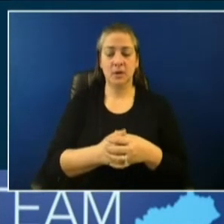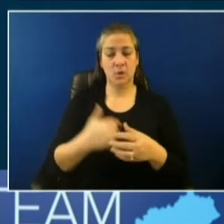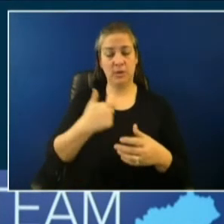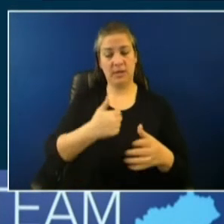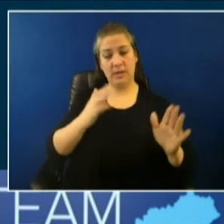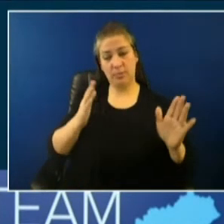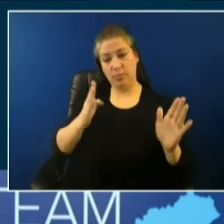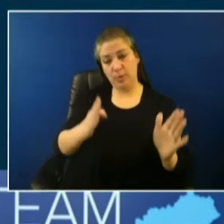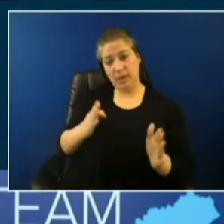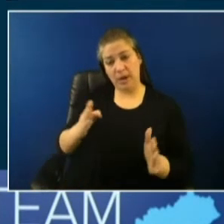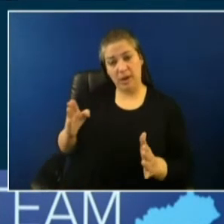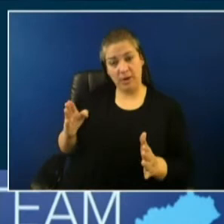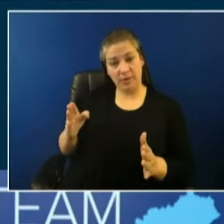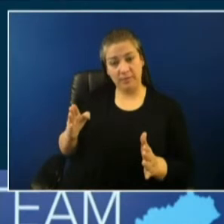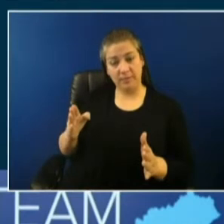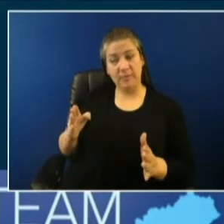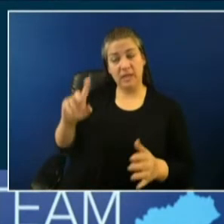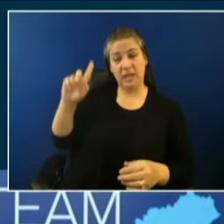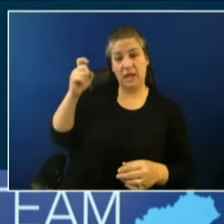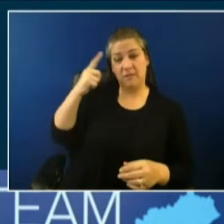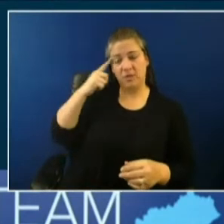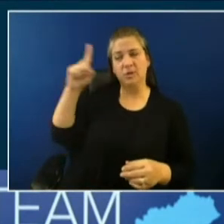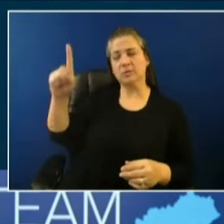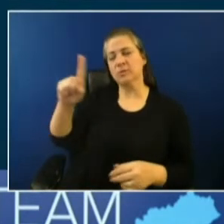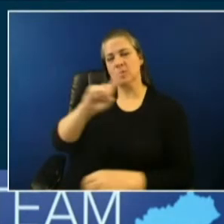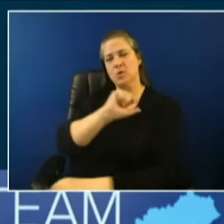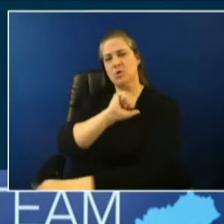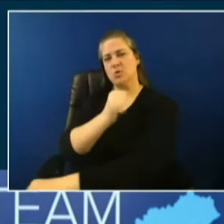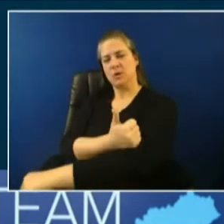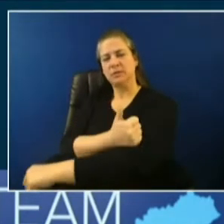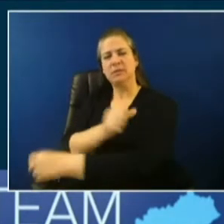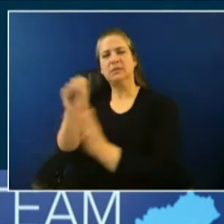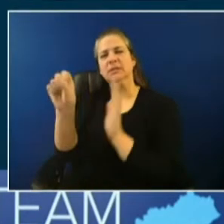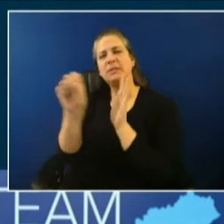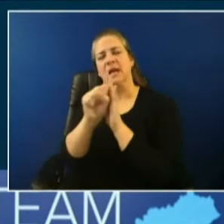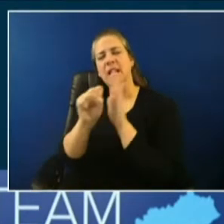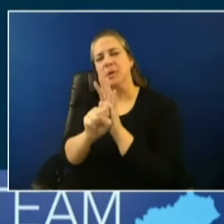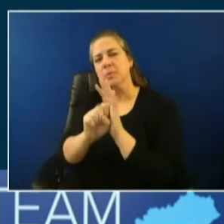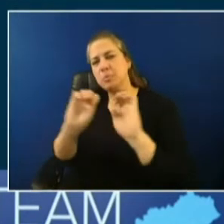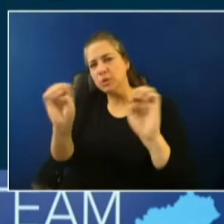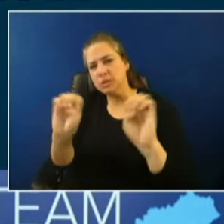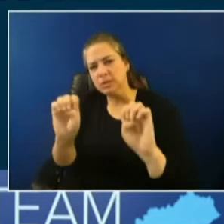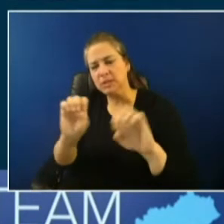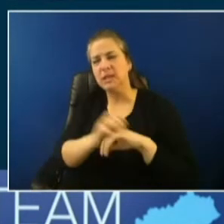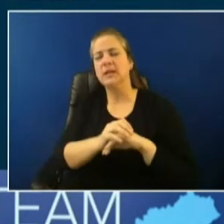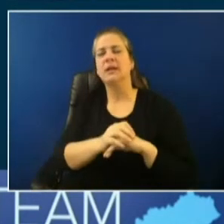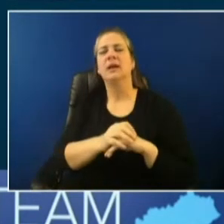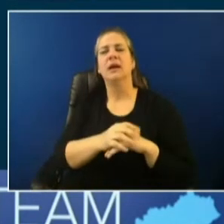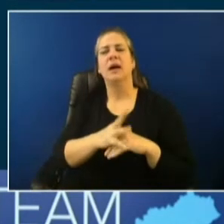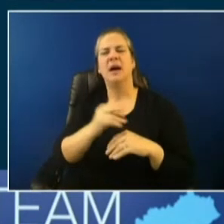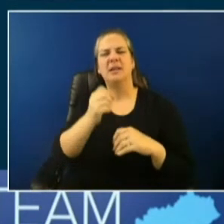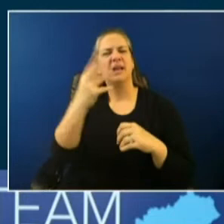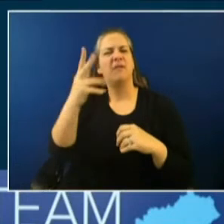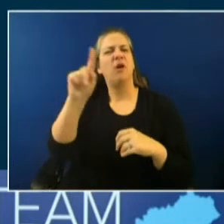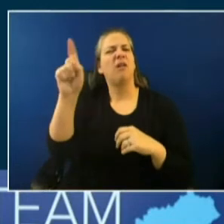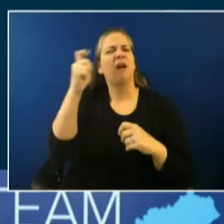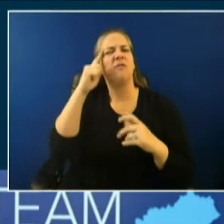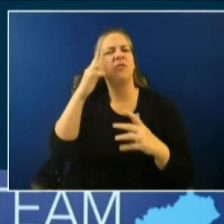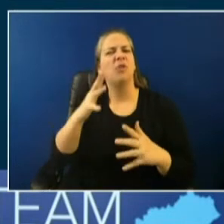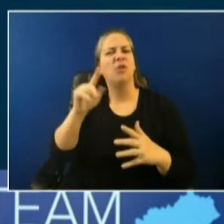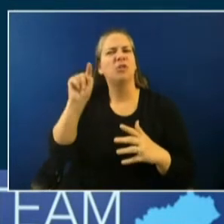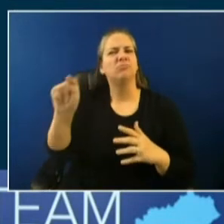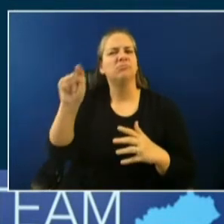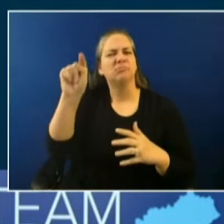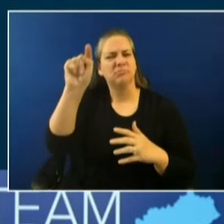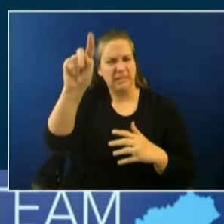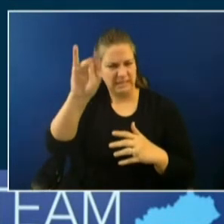authorized a state of emergency along with, I believe, 6 or 7 other governors across the country for this front. So we were able to pre-stage, and these teams